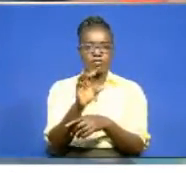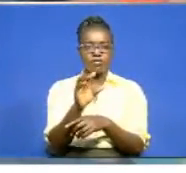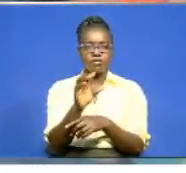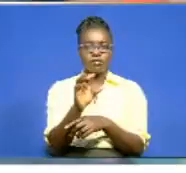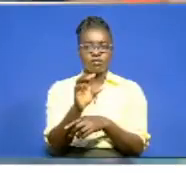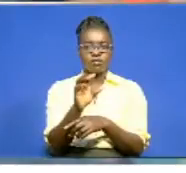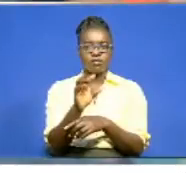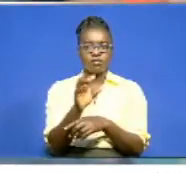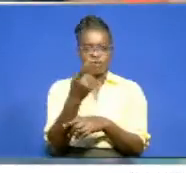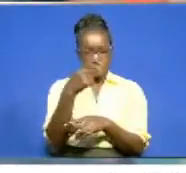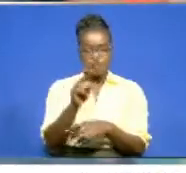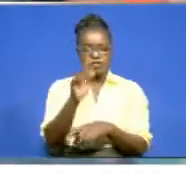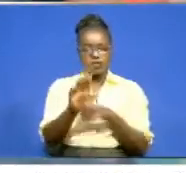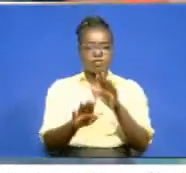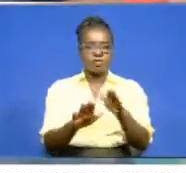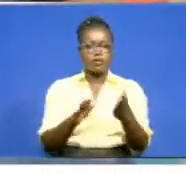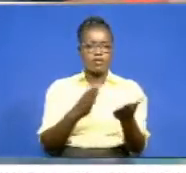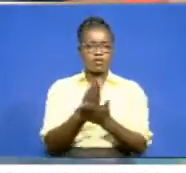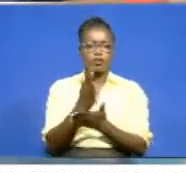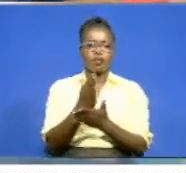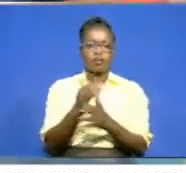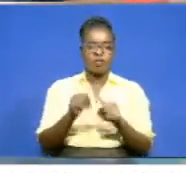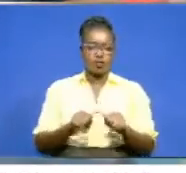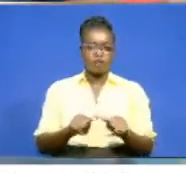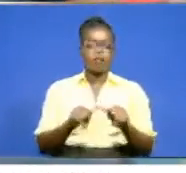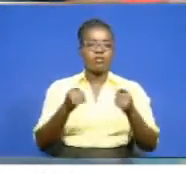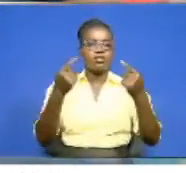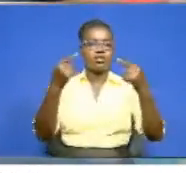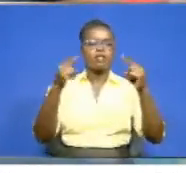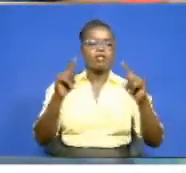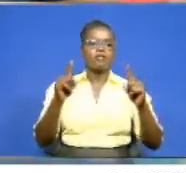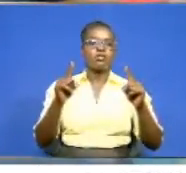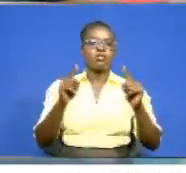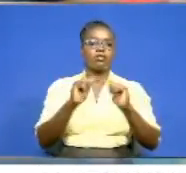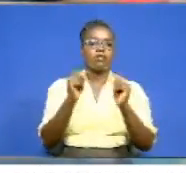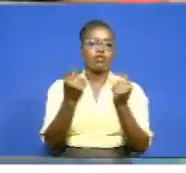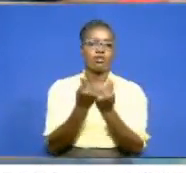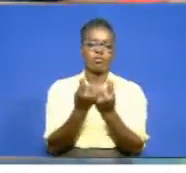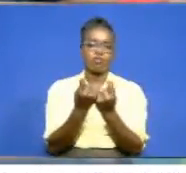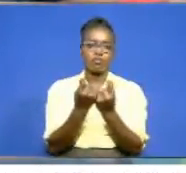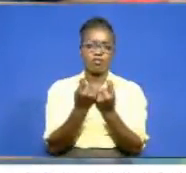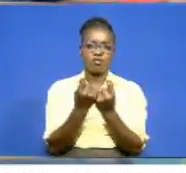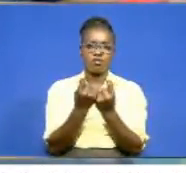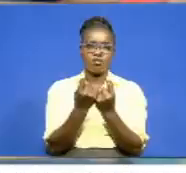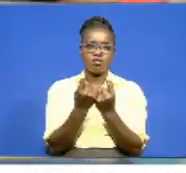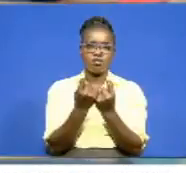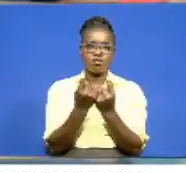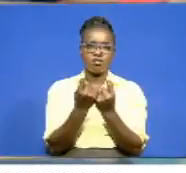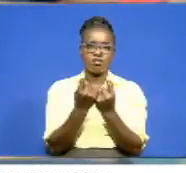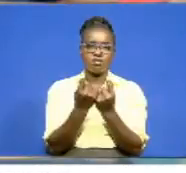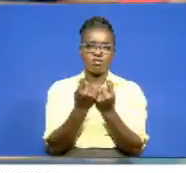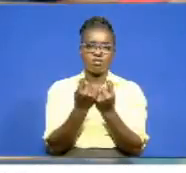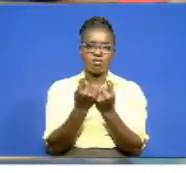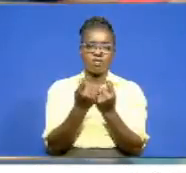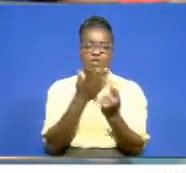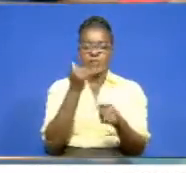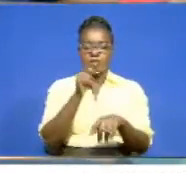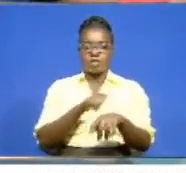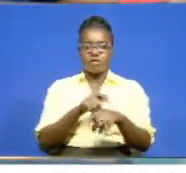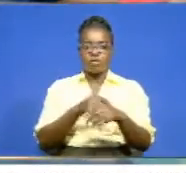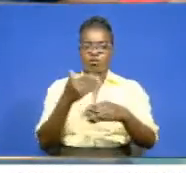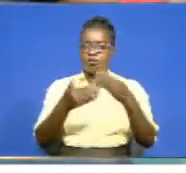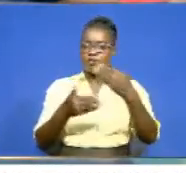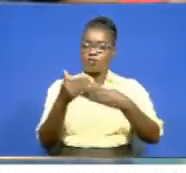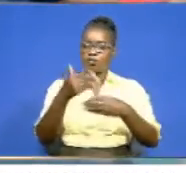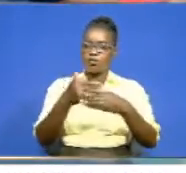taking the right steps in ensuring, you know, continuing the succession of the team? Because if this is not the best time to build on, you know,